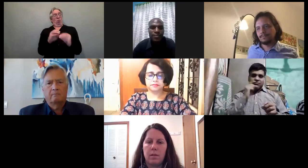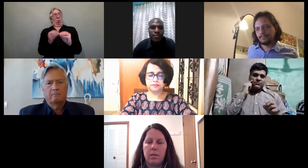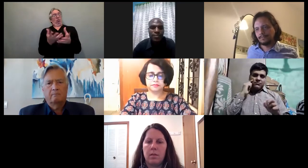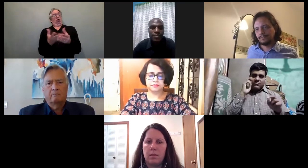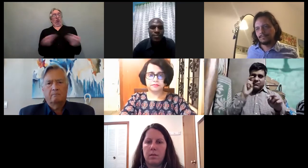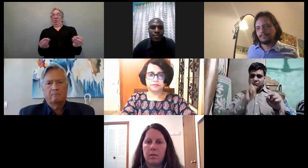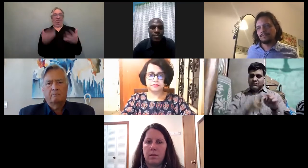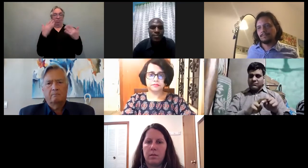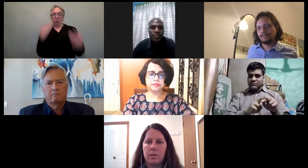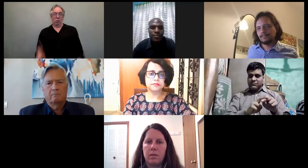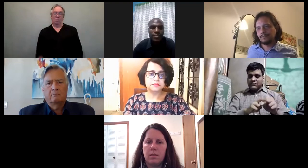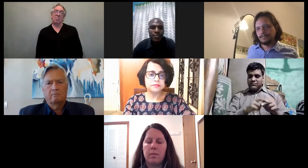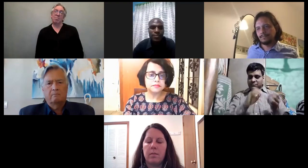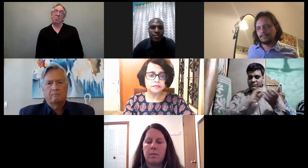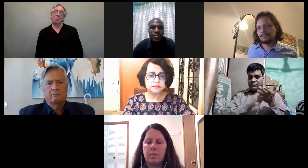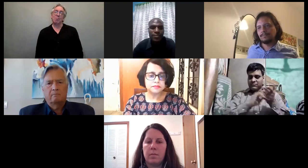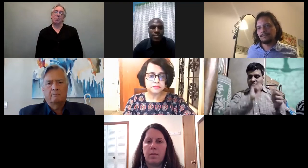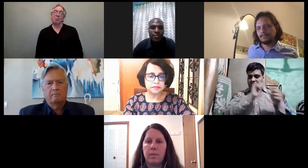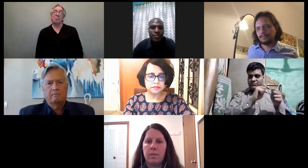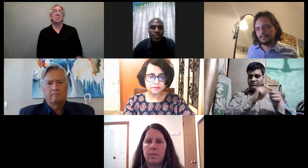accessibility is a big issue here.